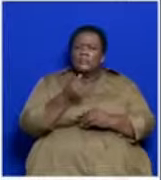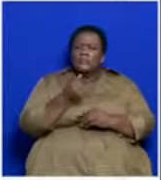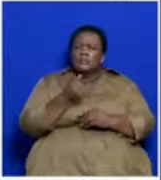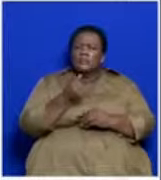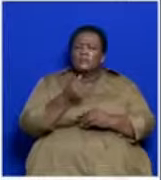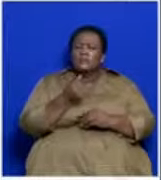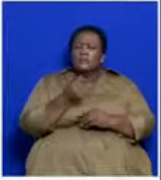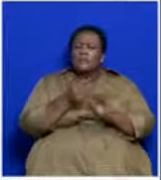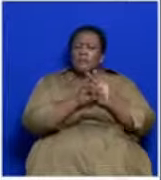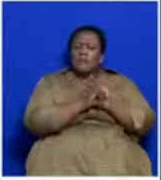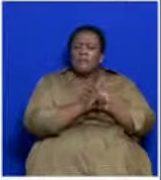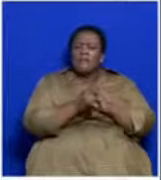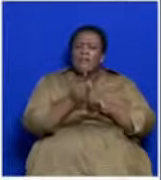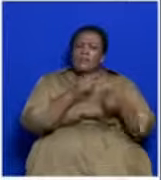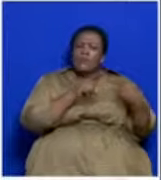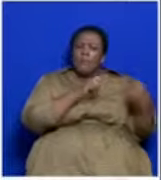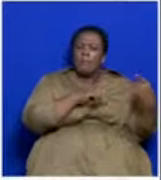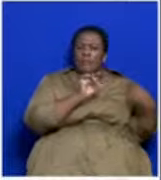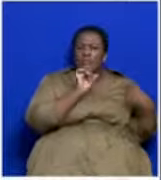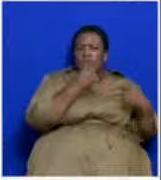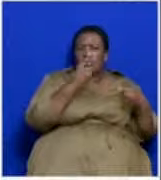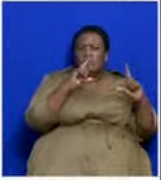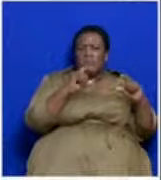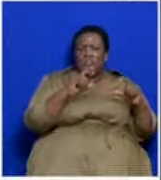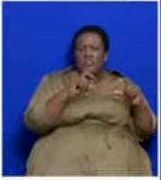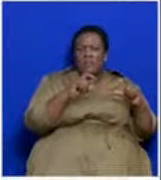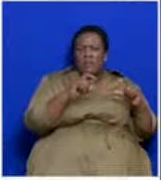first one at 344.